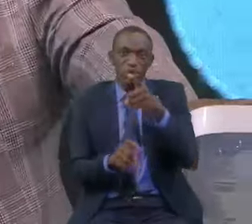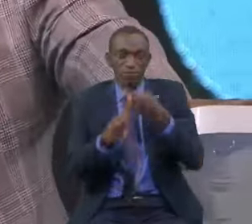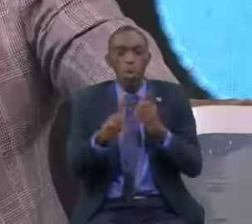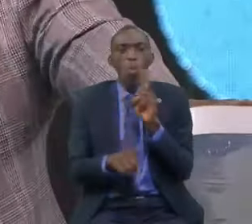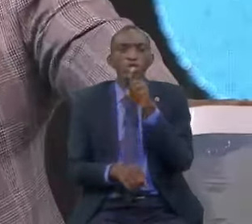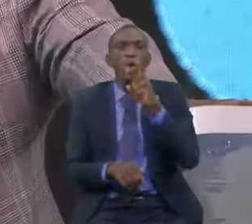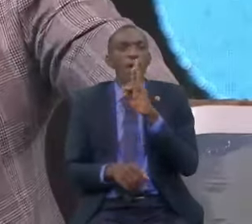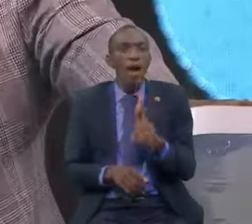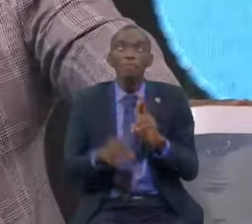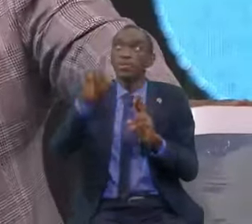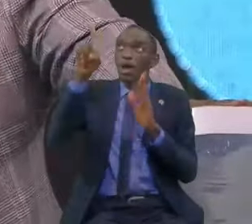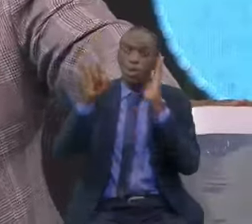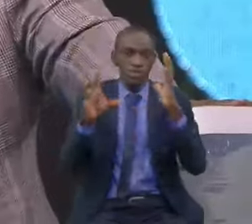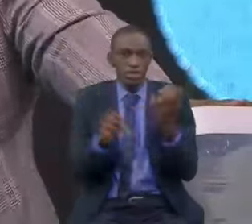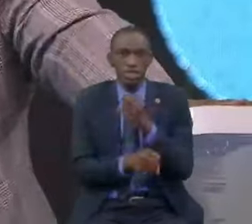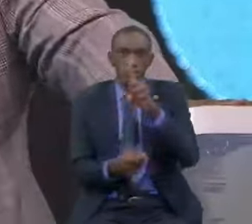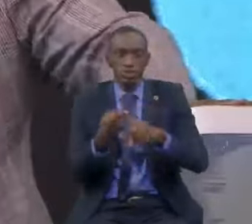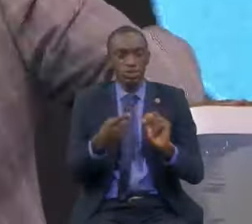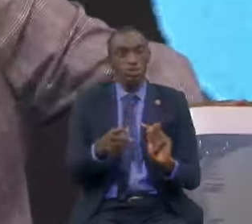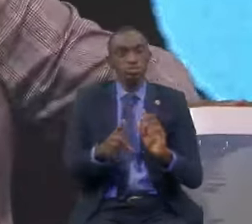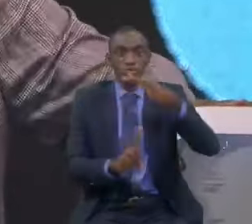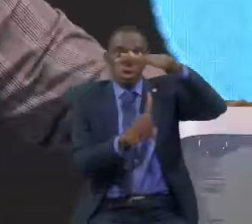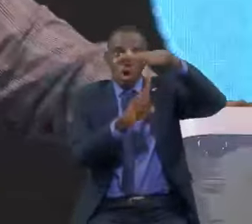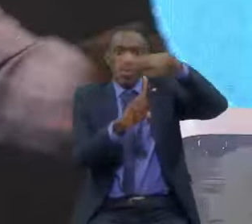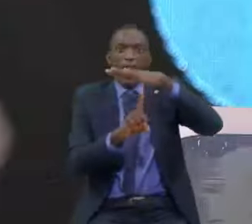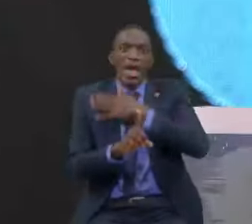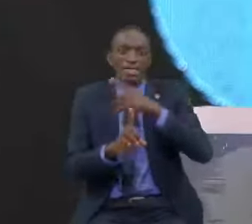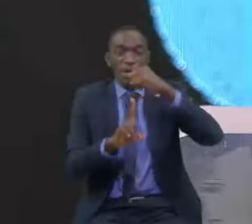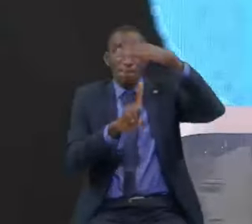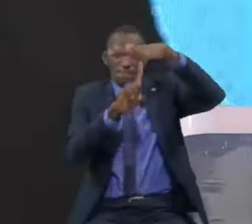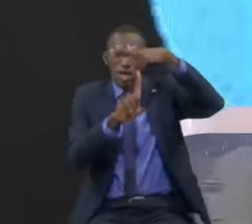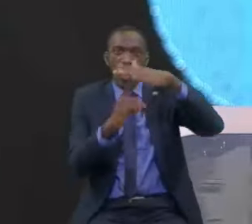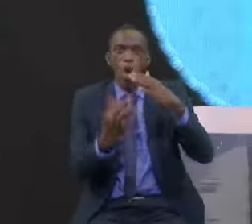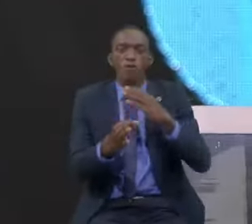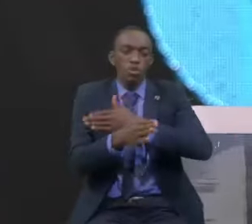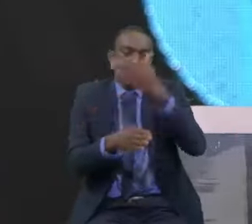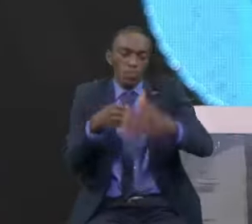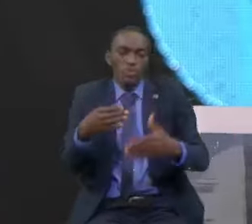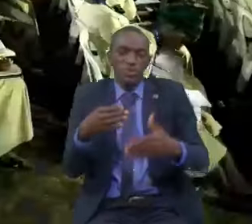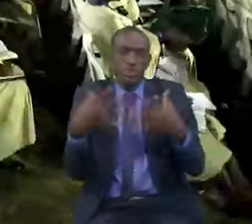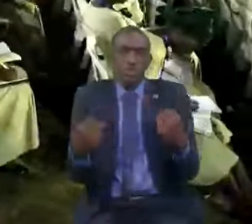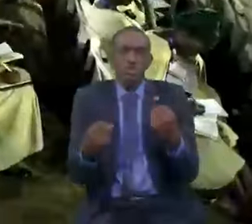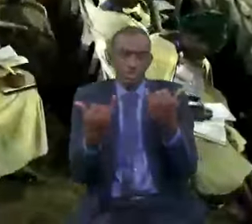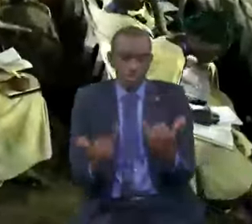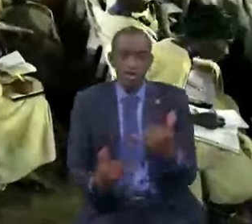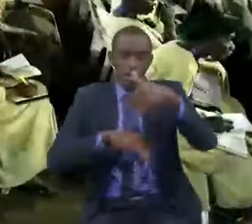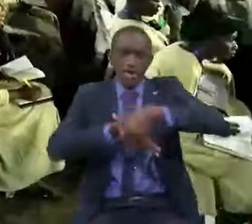to the top and the peak of Hess tonight in Jesus